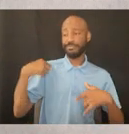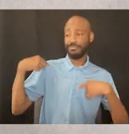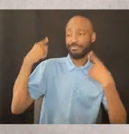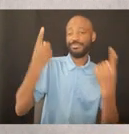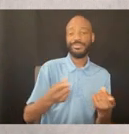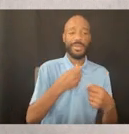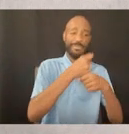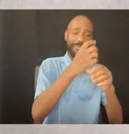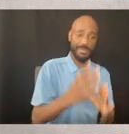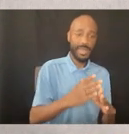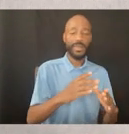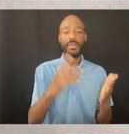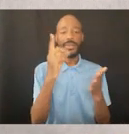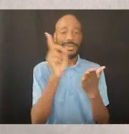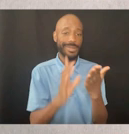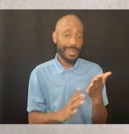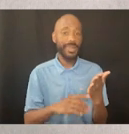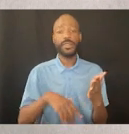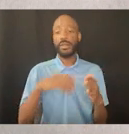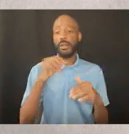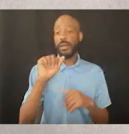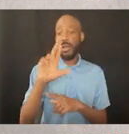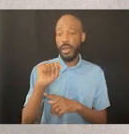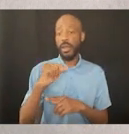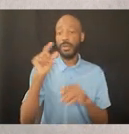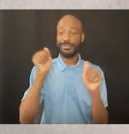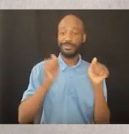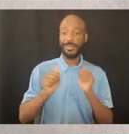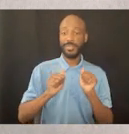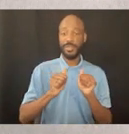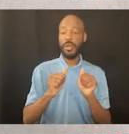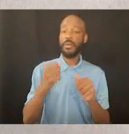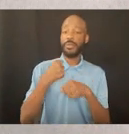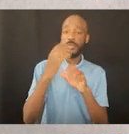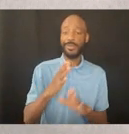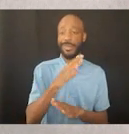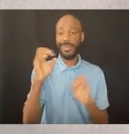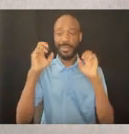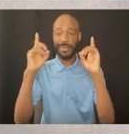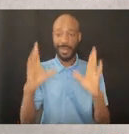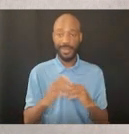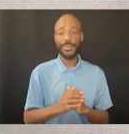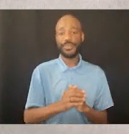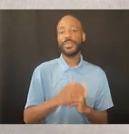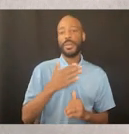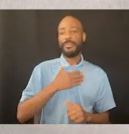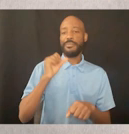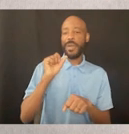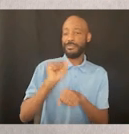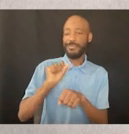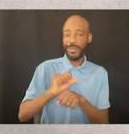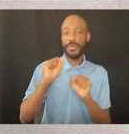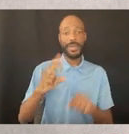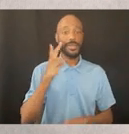a designer, an art show producer, and educator. My work has been seen in the Brooklyn Art Library, the